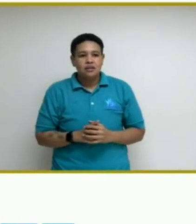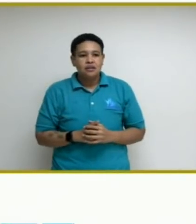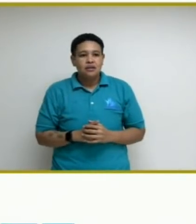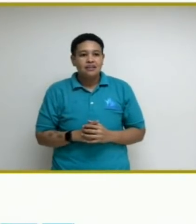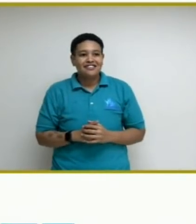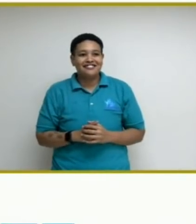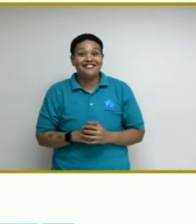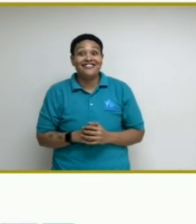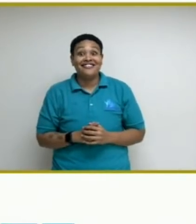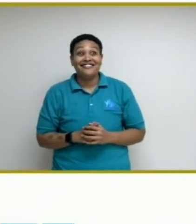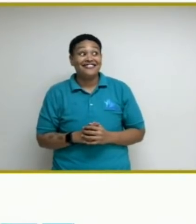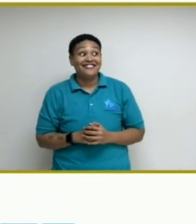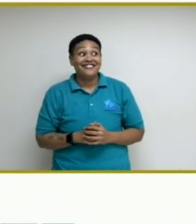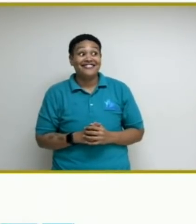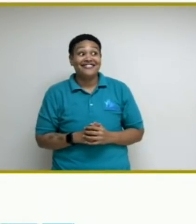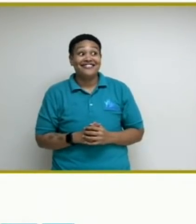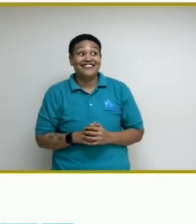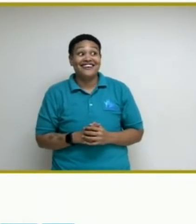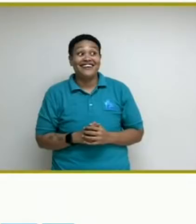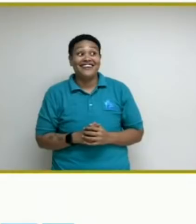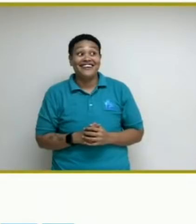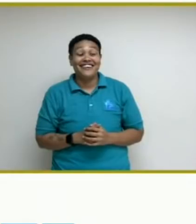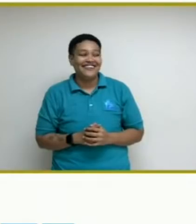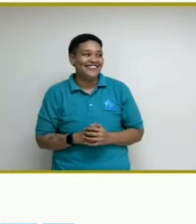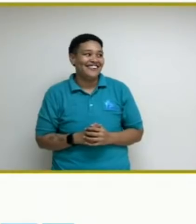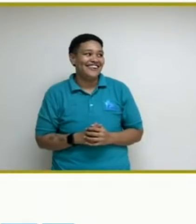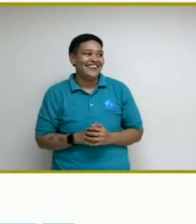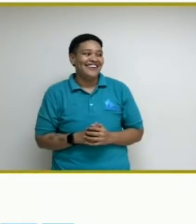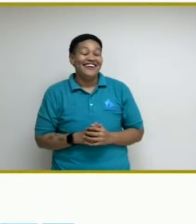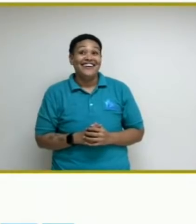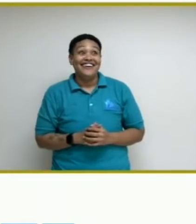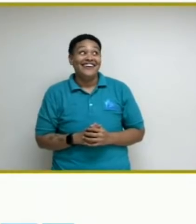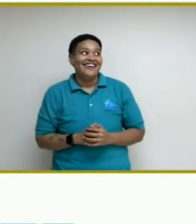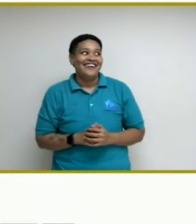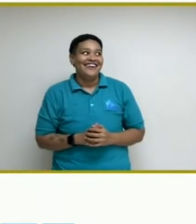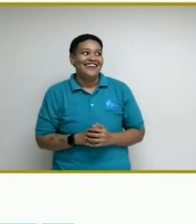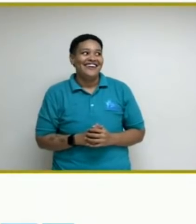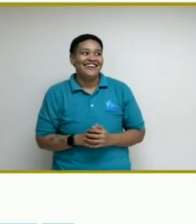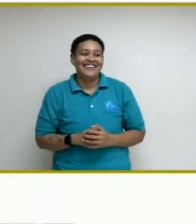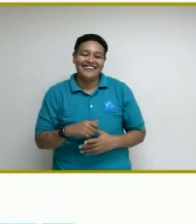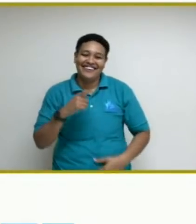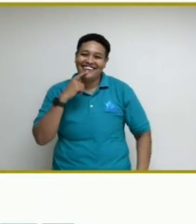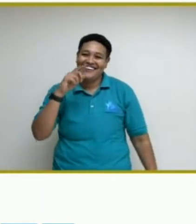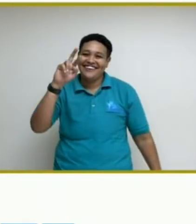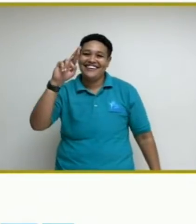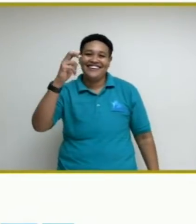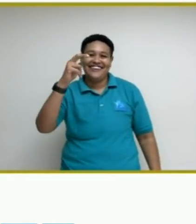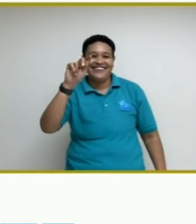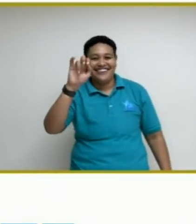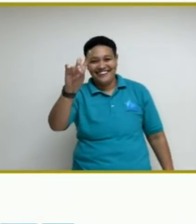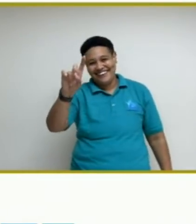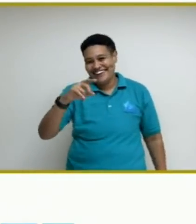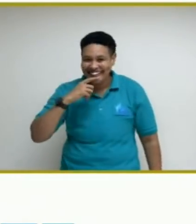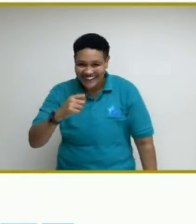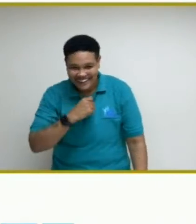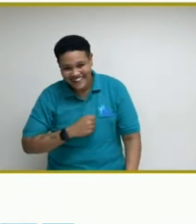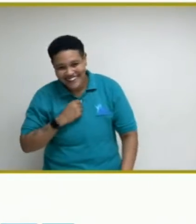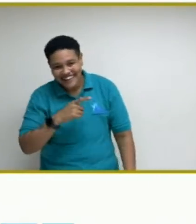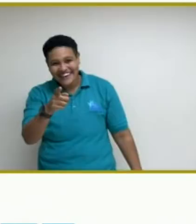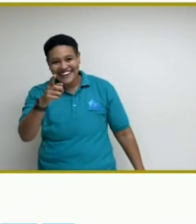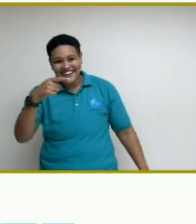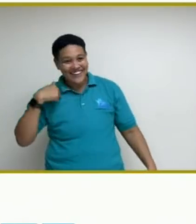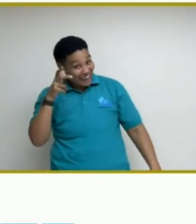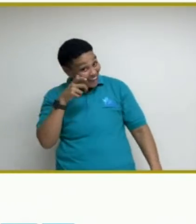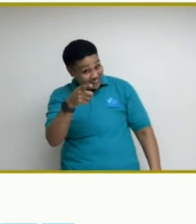We're hearing you, Javine. We're hearing sorry. you. Yes. Oh my God. Sorry about that. Yes. I have